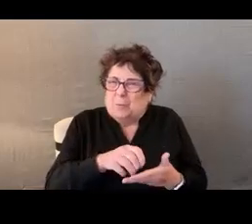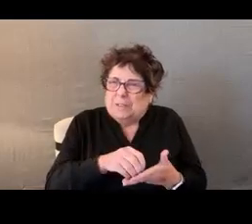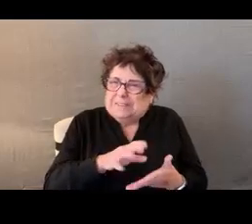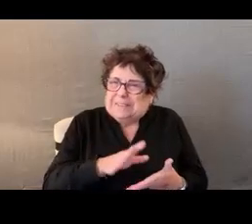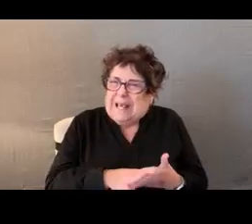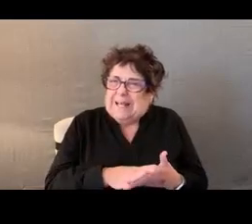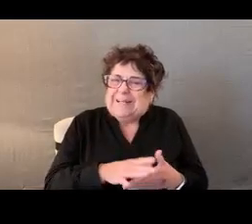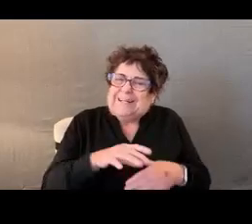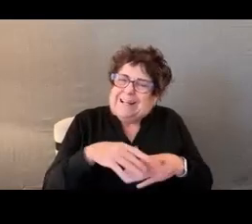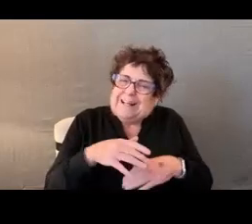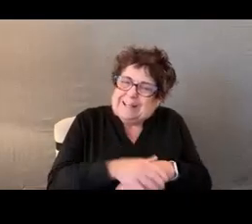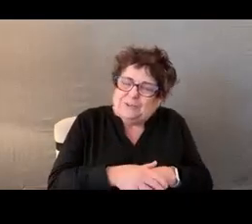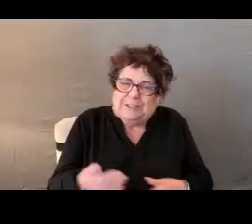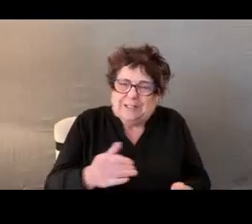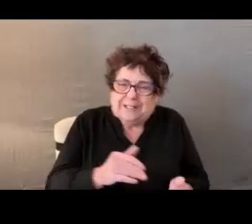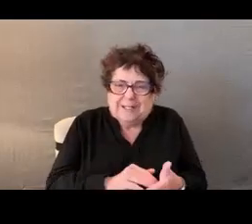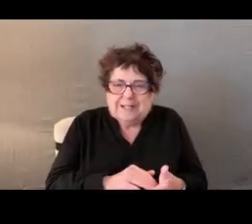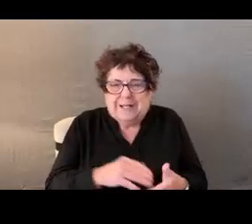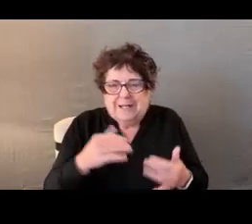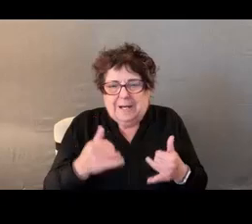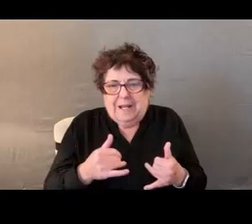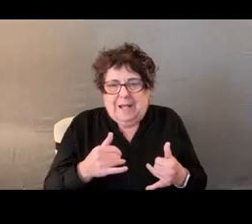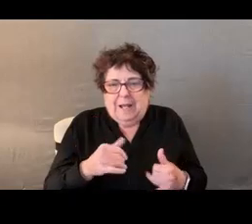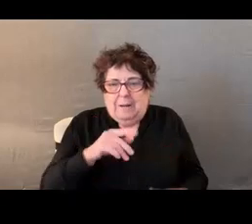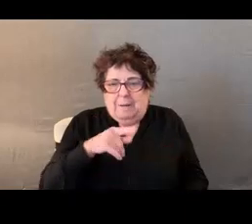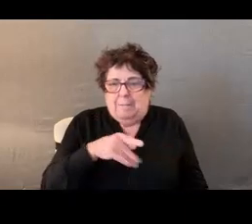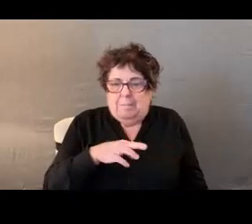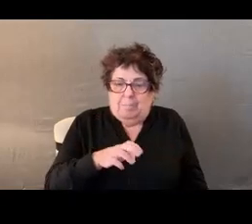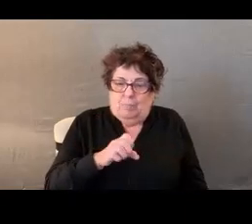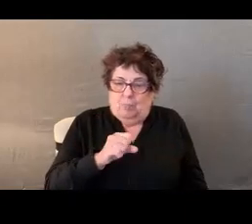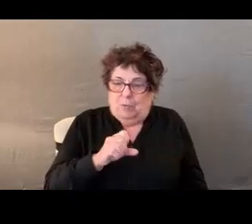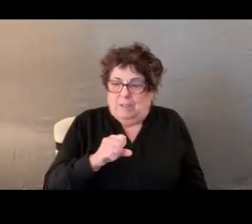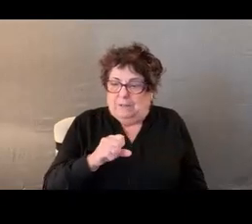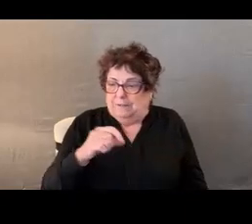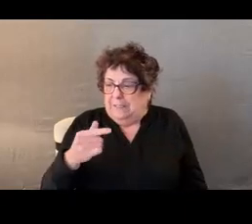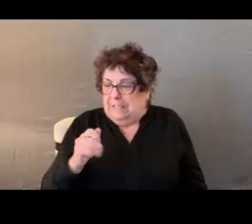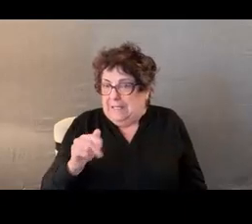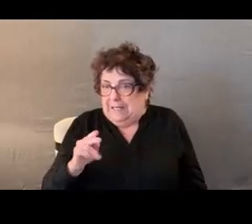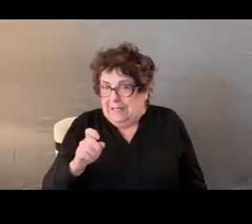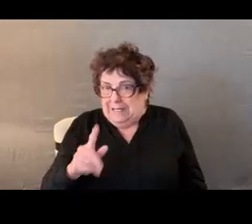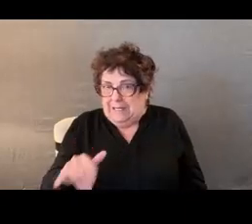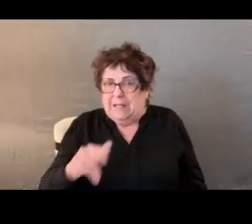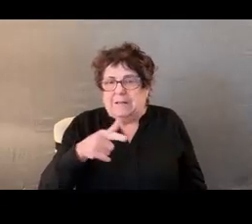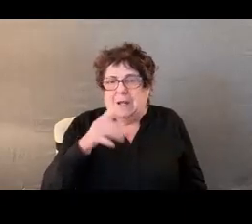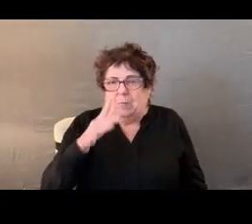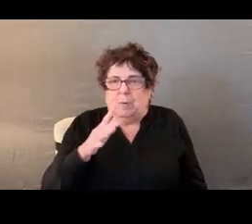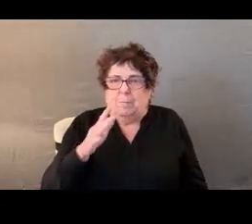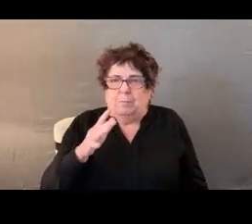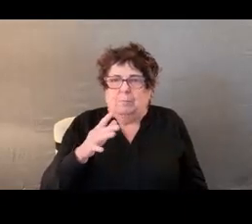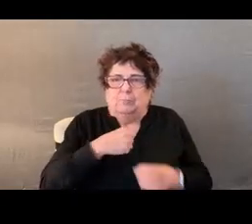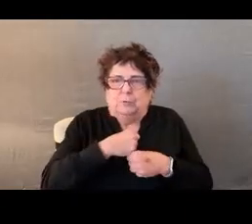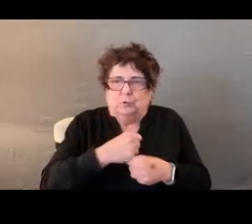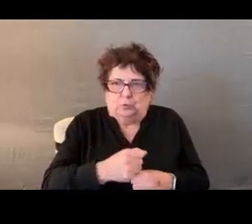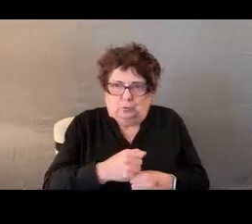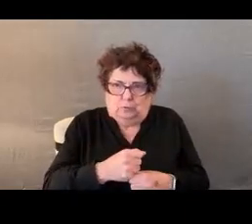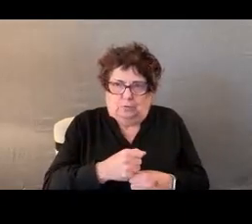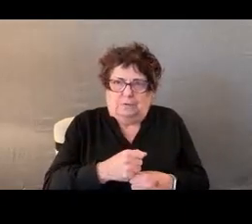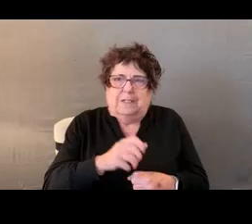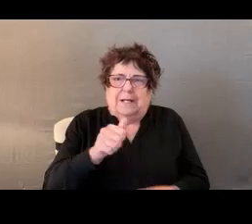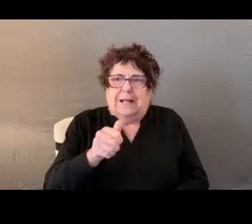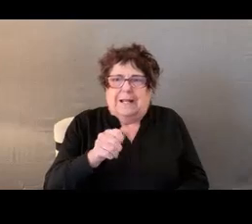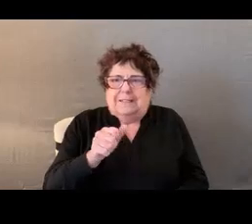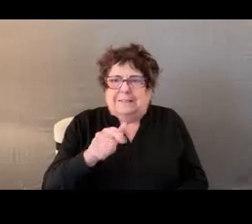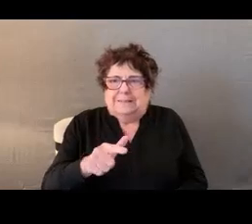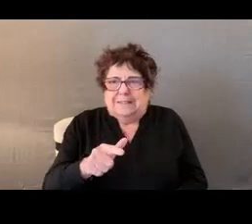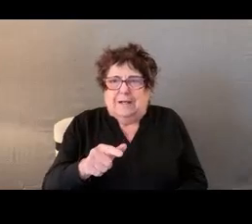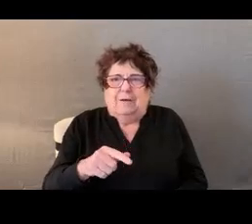their feedback, and now Press Ganey will be producing an ASL version of their survey. And that's going to start